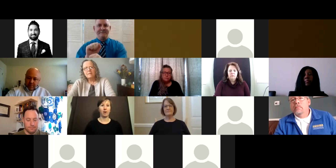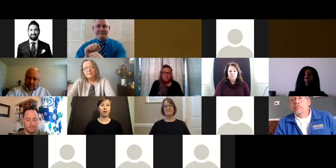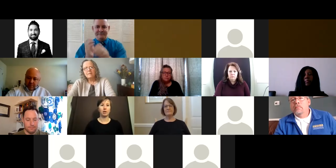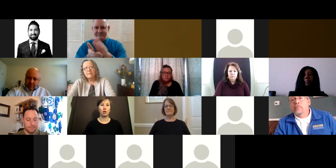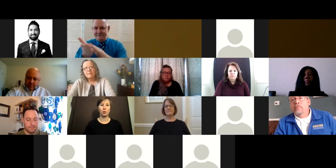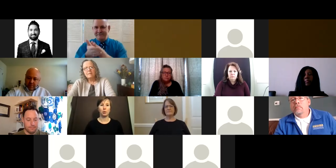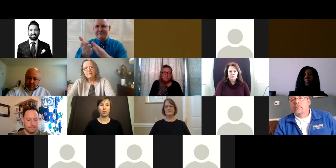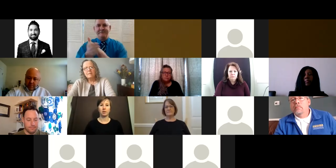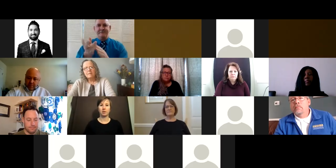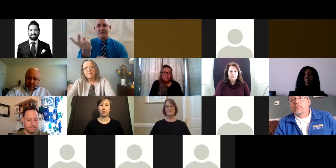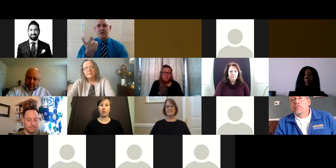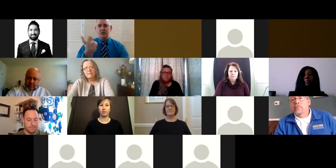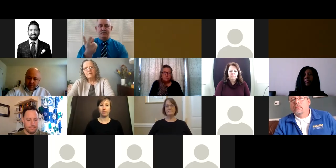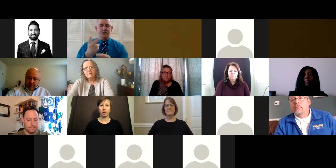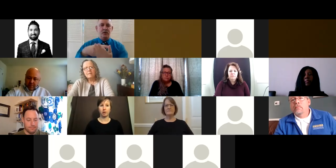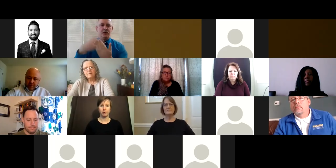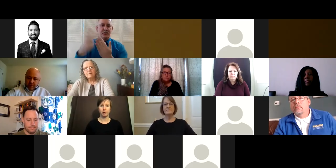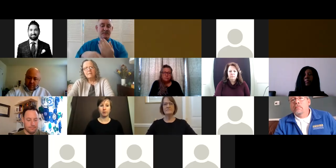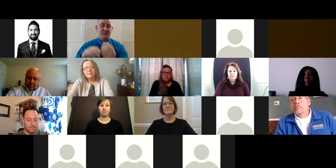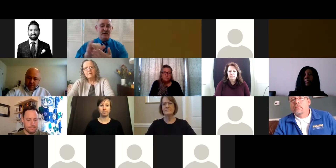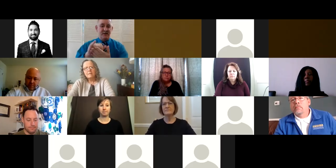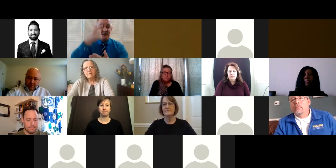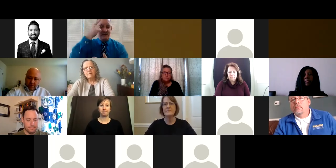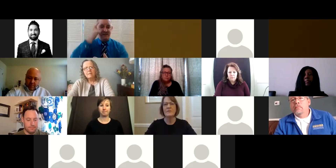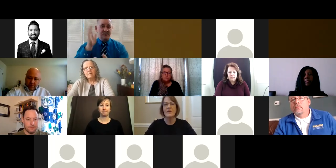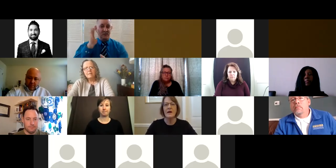Okay, we're gonna do a switch up for the interpreters.